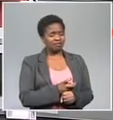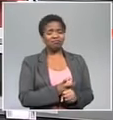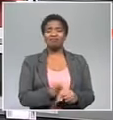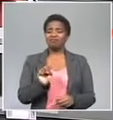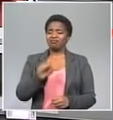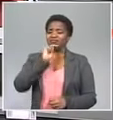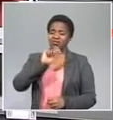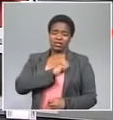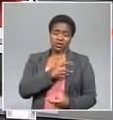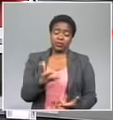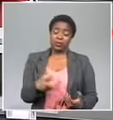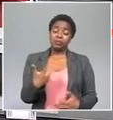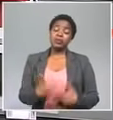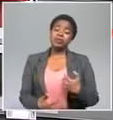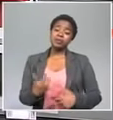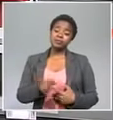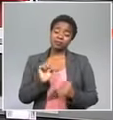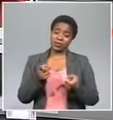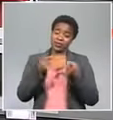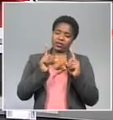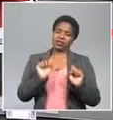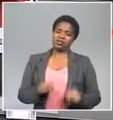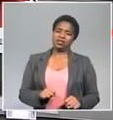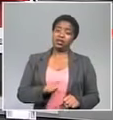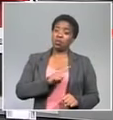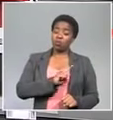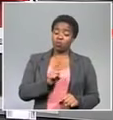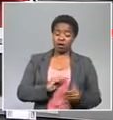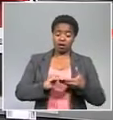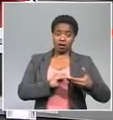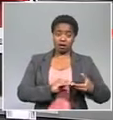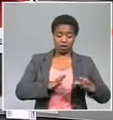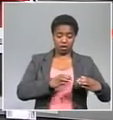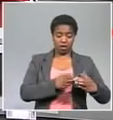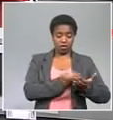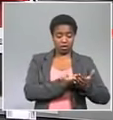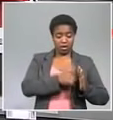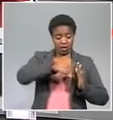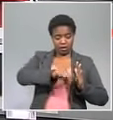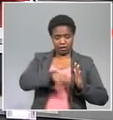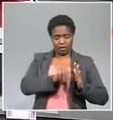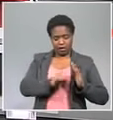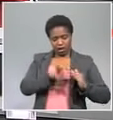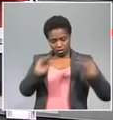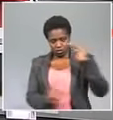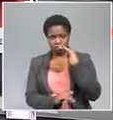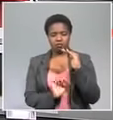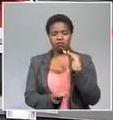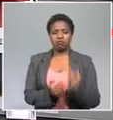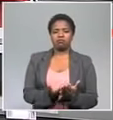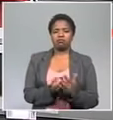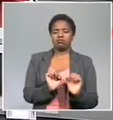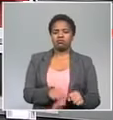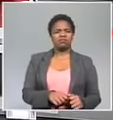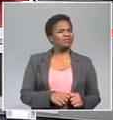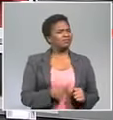really is, and it's become a ratings risk as well. We might see Moody's take us from investment grade to junk status, just as the other ratings agencies have done. And I